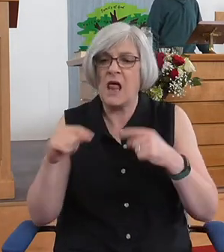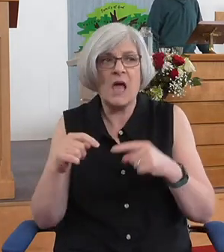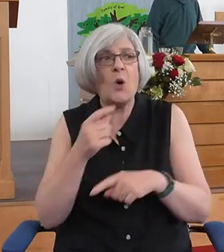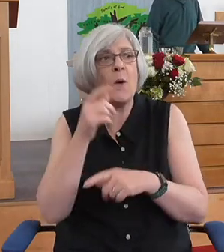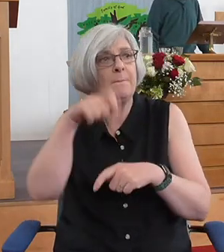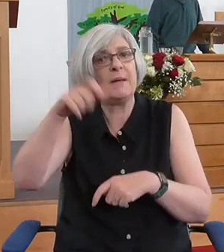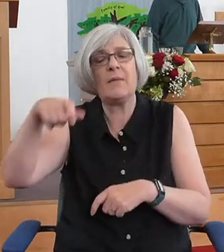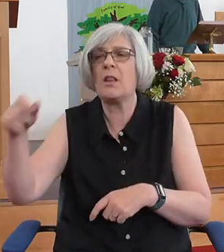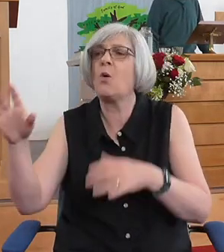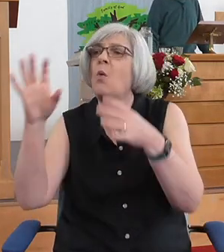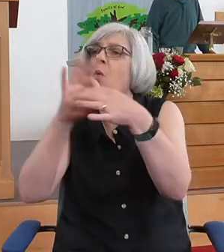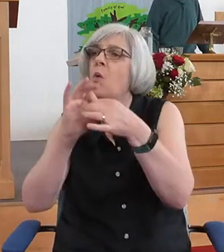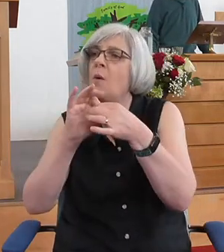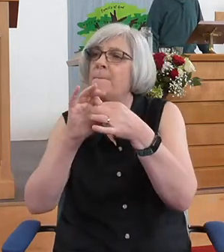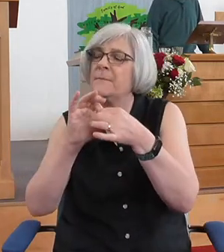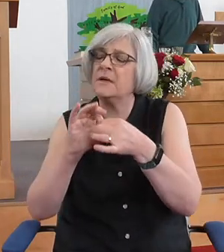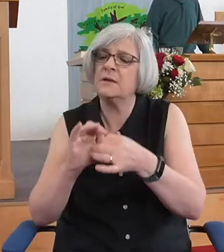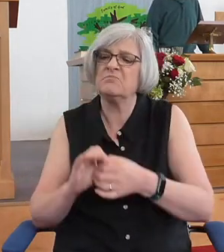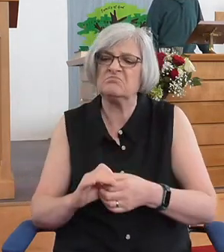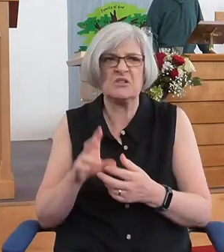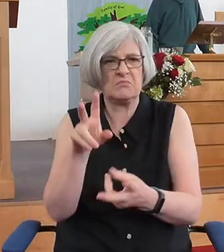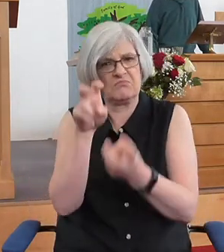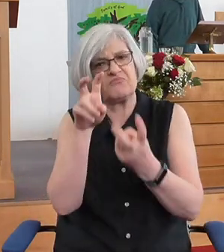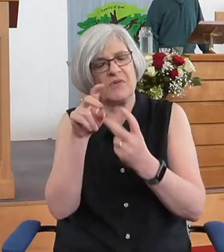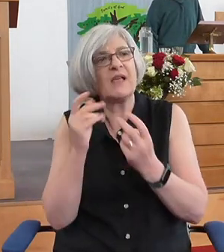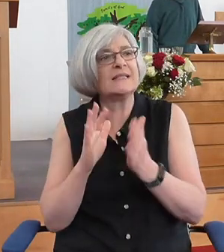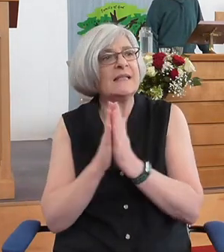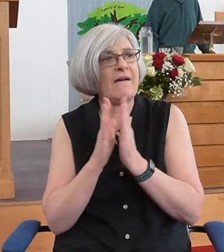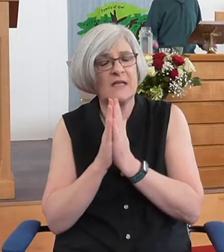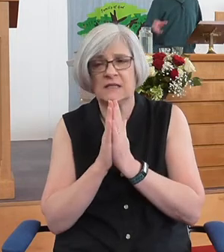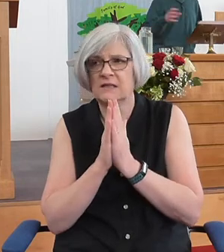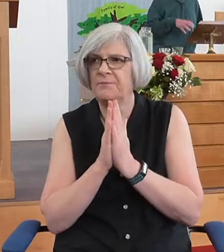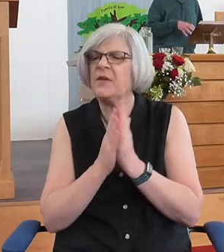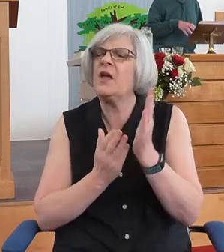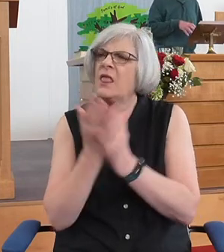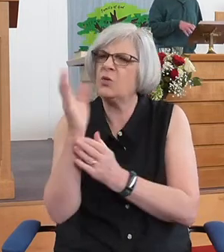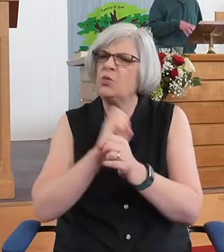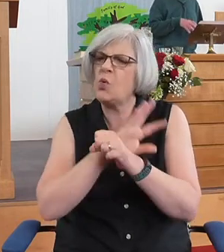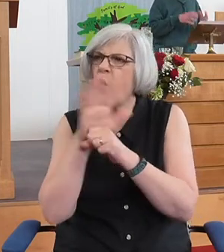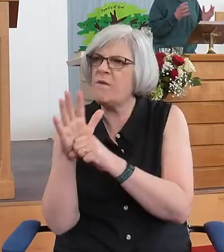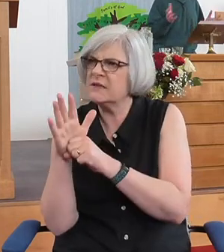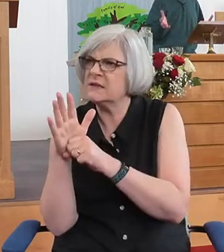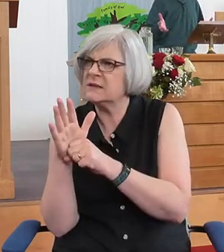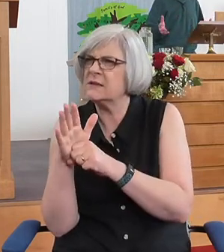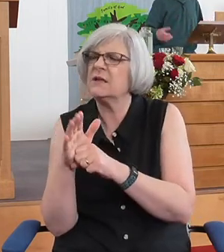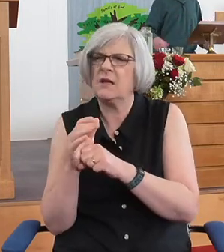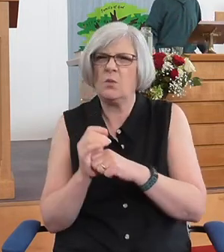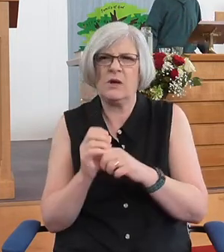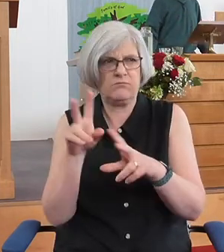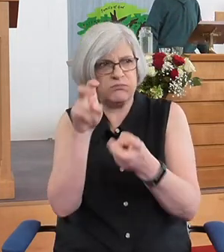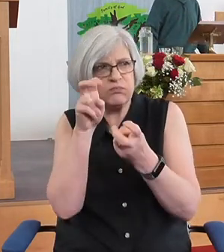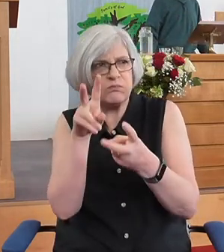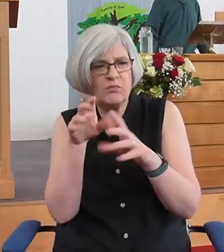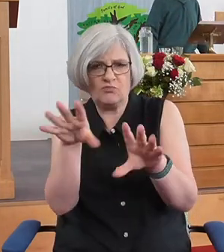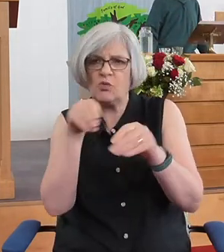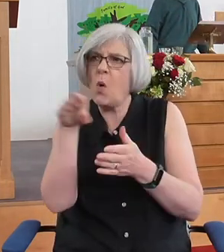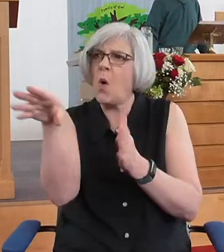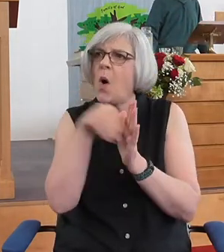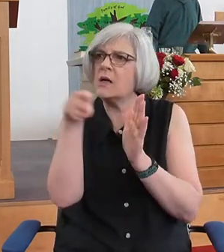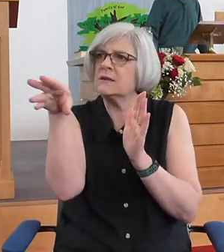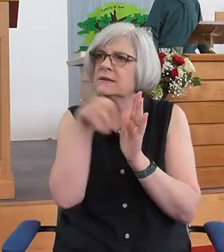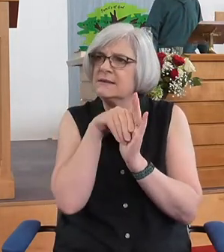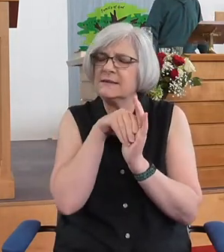services. And then during the COVID pandemic, we recorded the services and were able to let you all hear